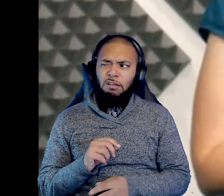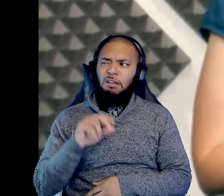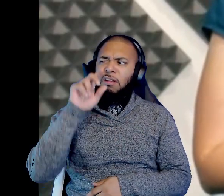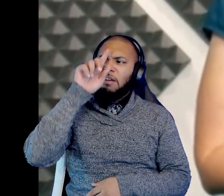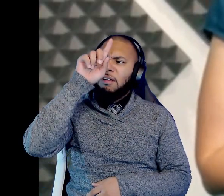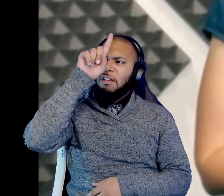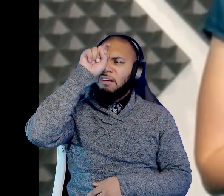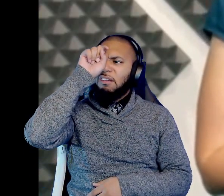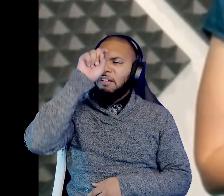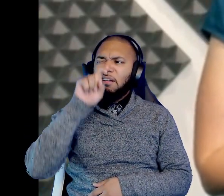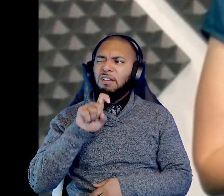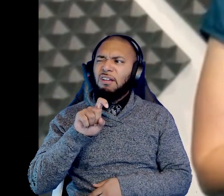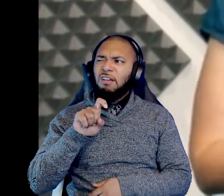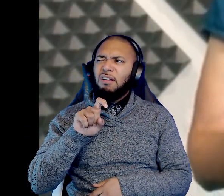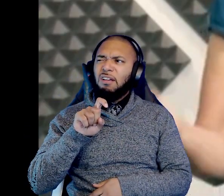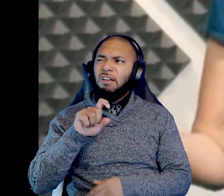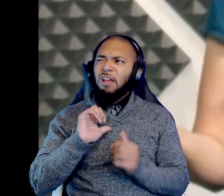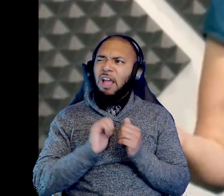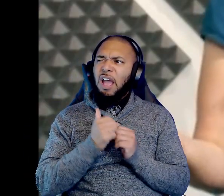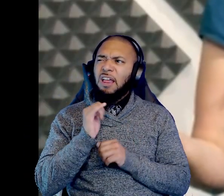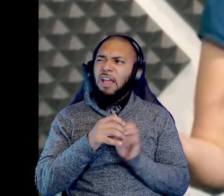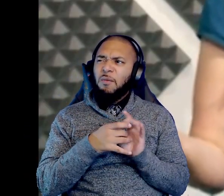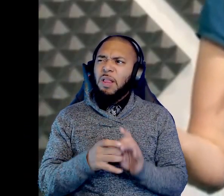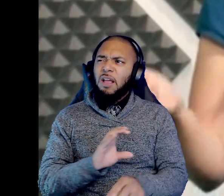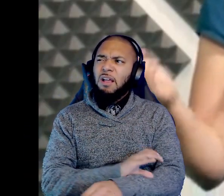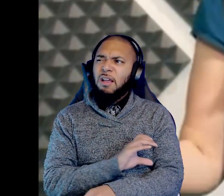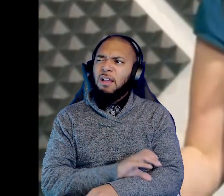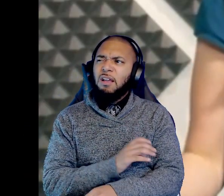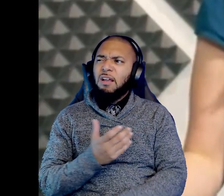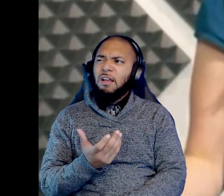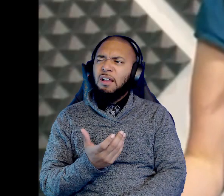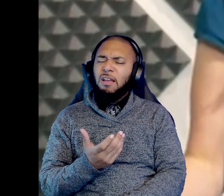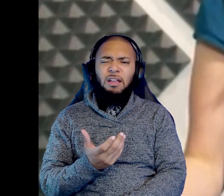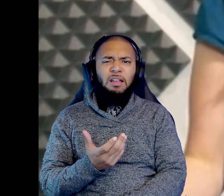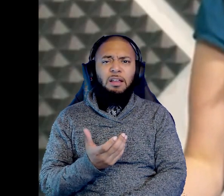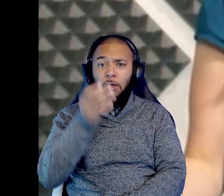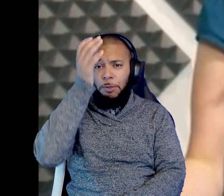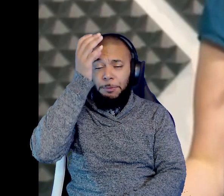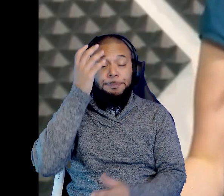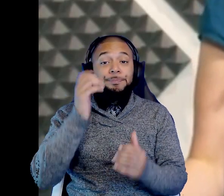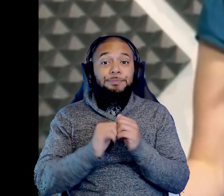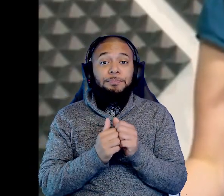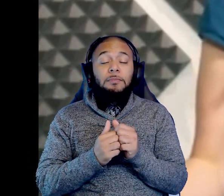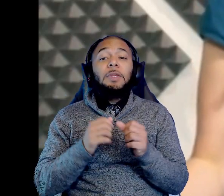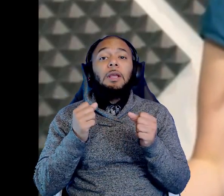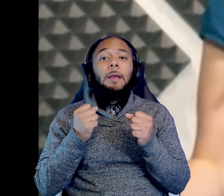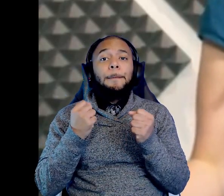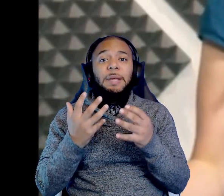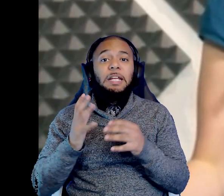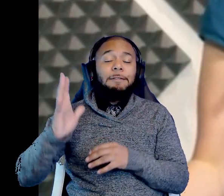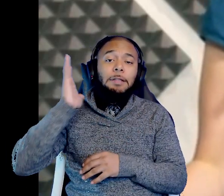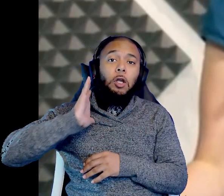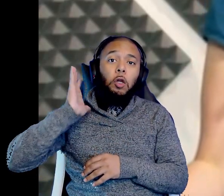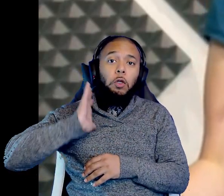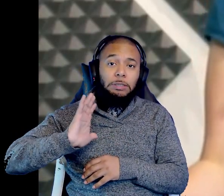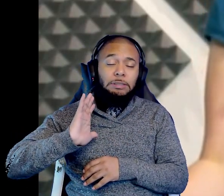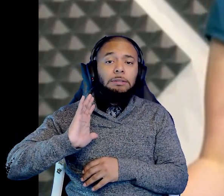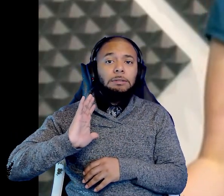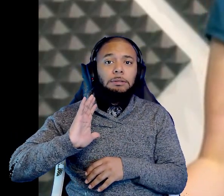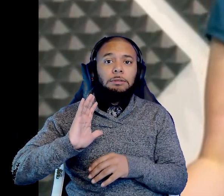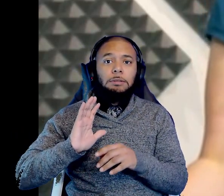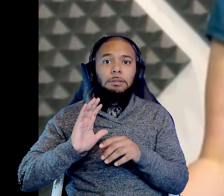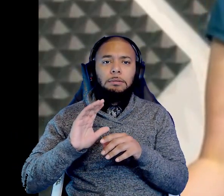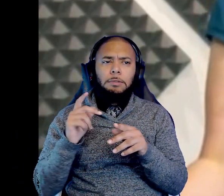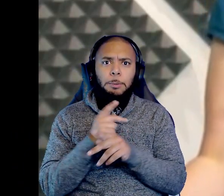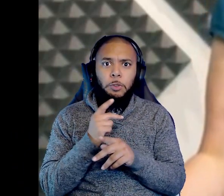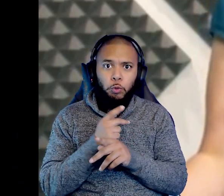this have anything to do with a computer, a computing machine? Well, you have to remember that a lot of the early computing machines were just used in